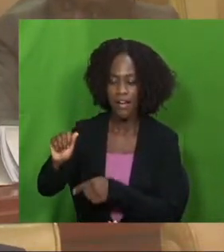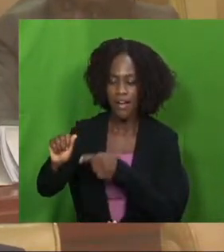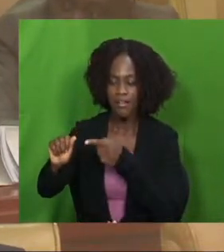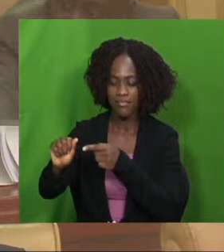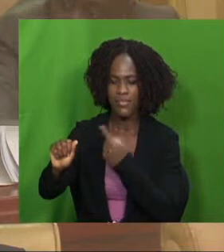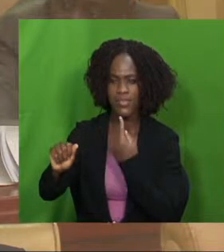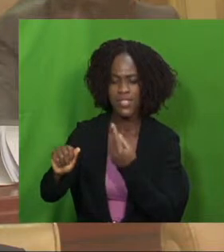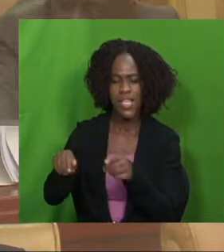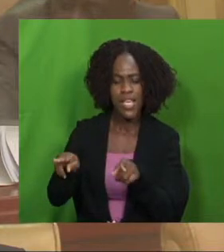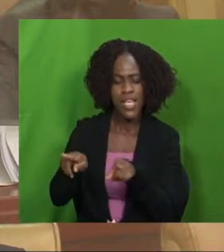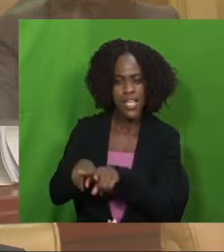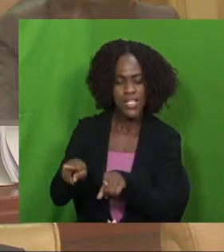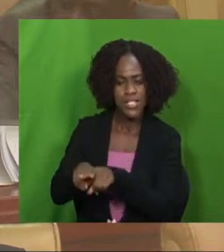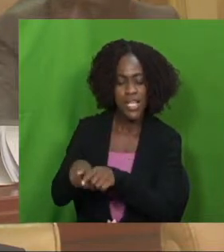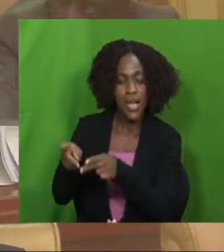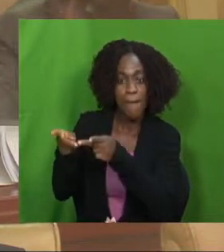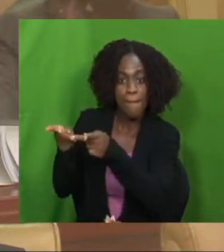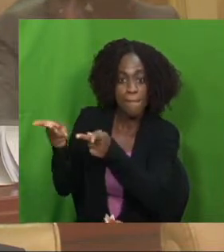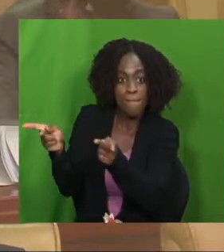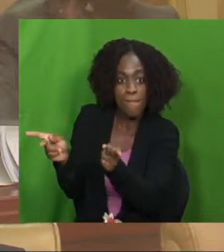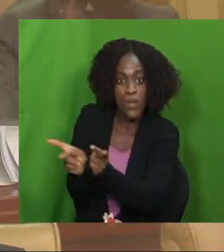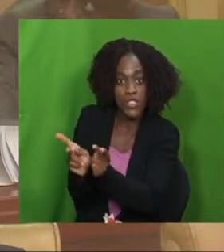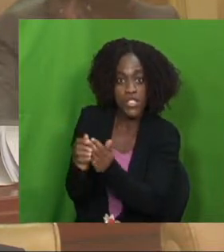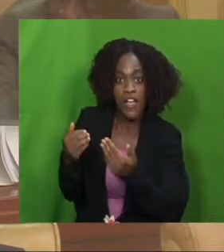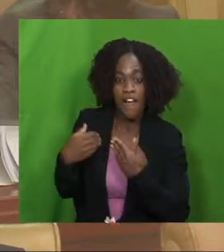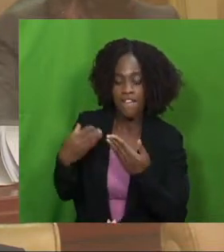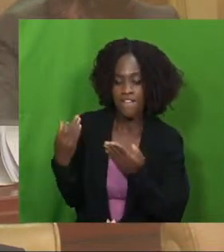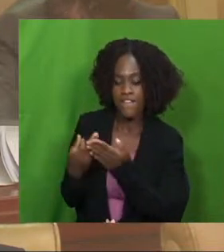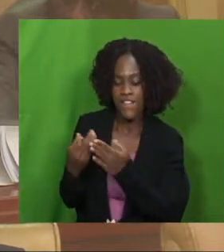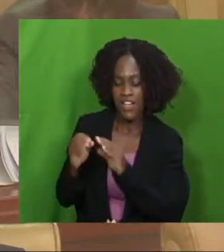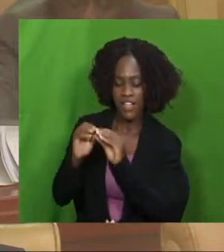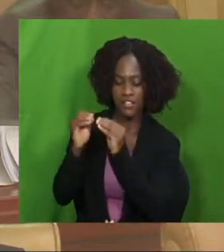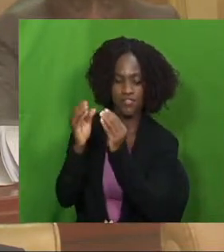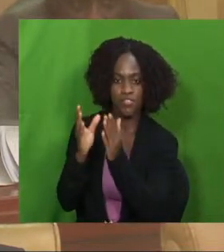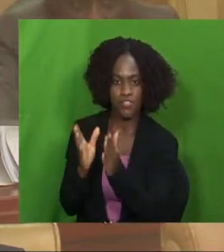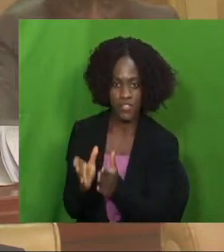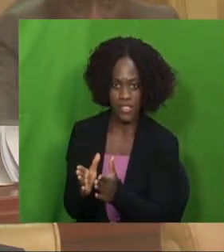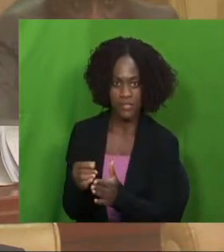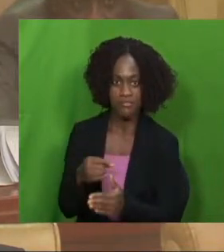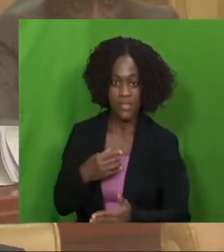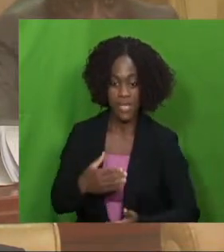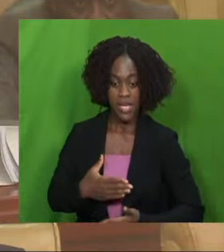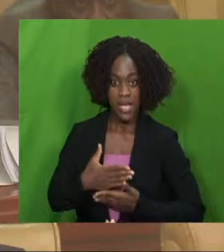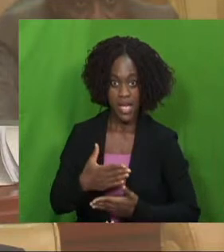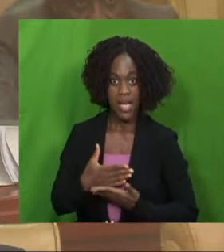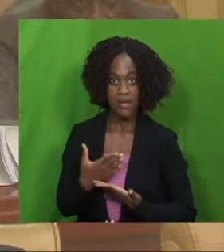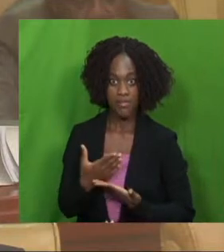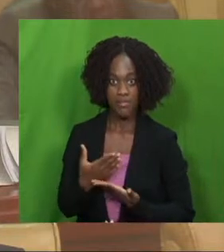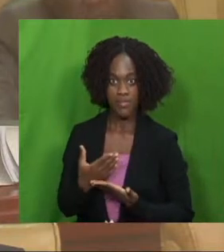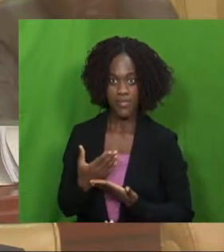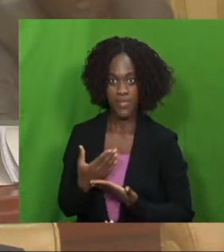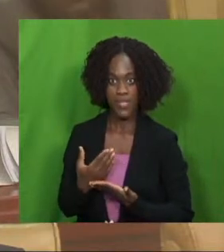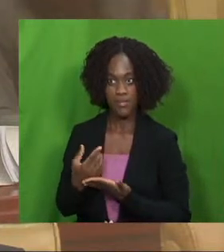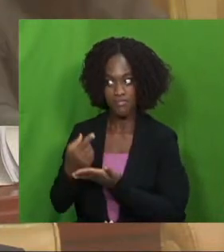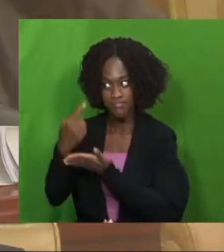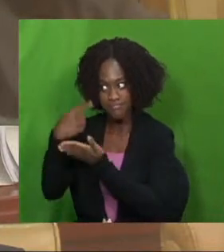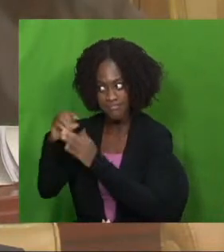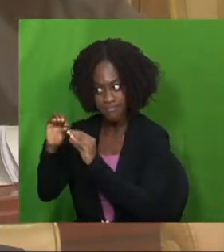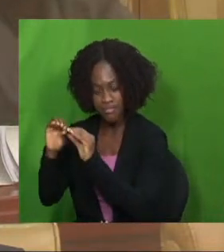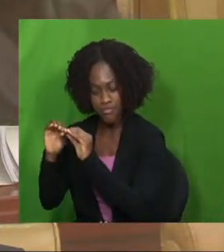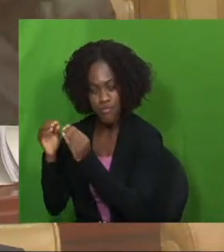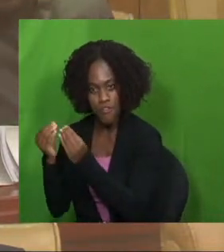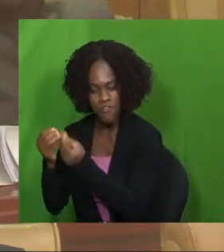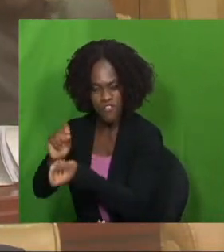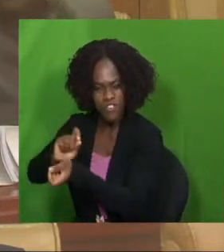same position as finance officer. And I'll be happy if the table office could clarify that, because